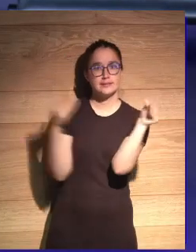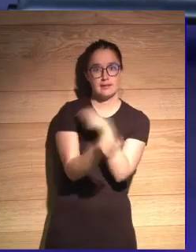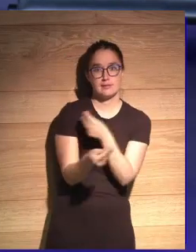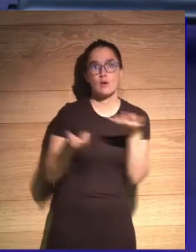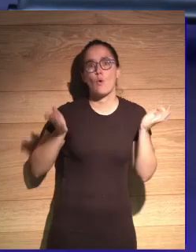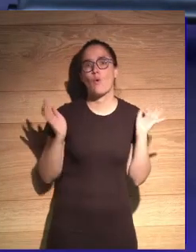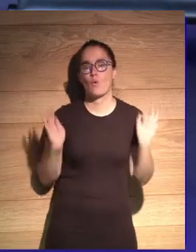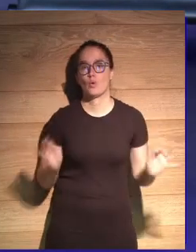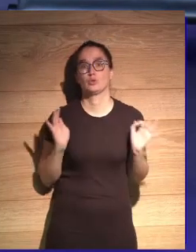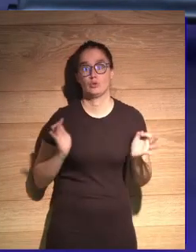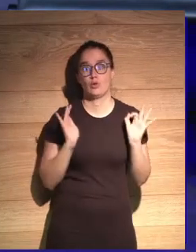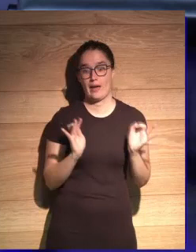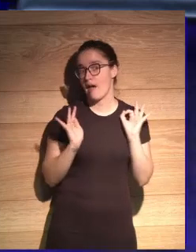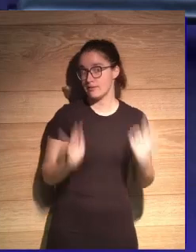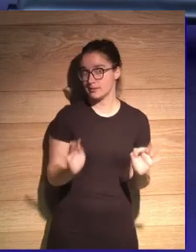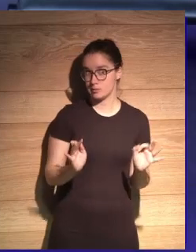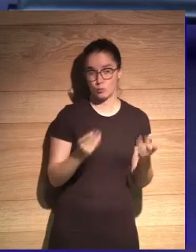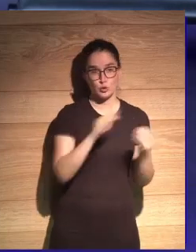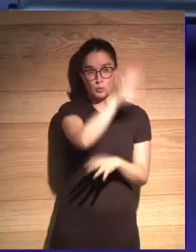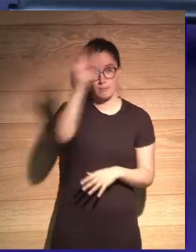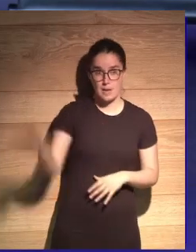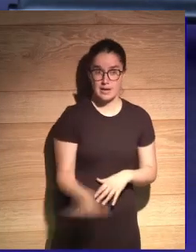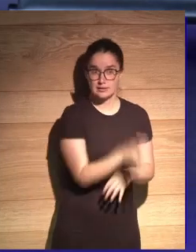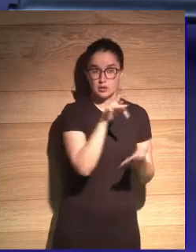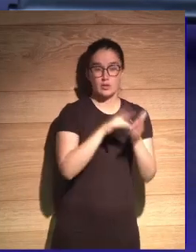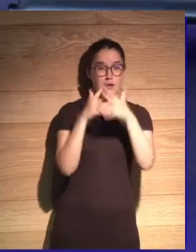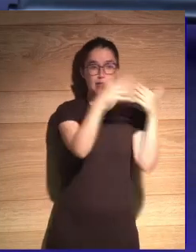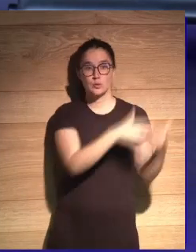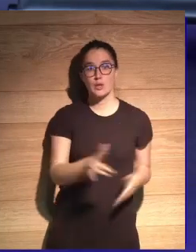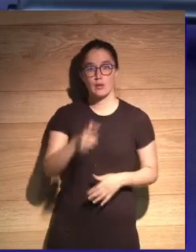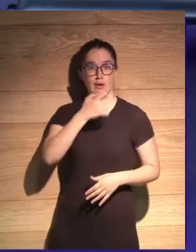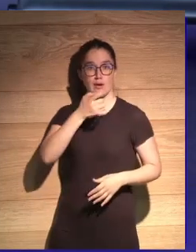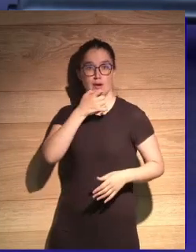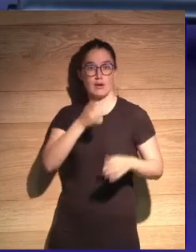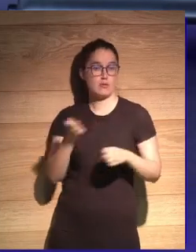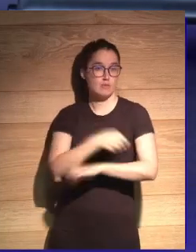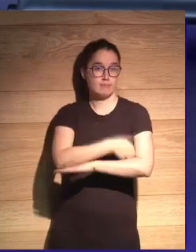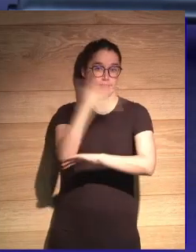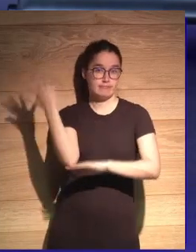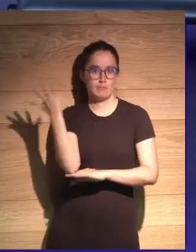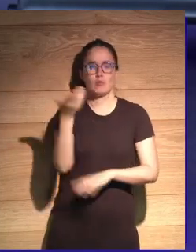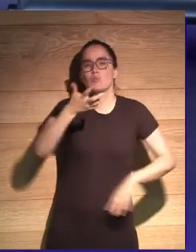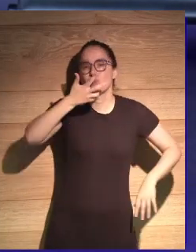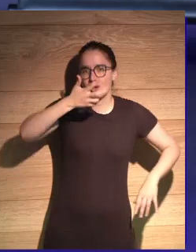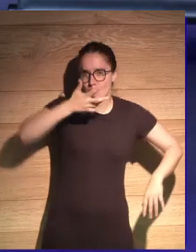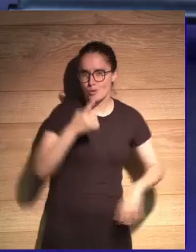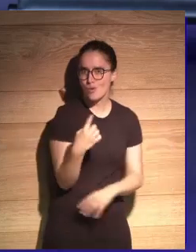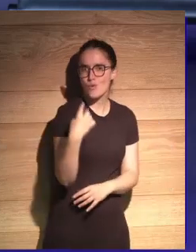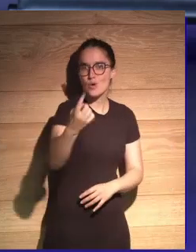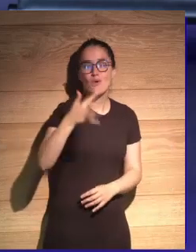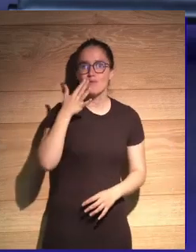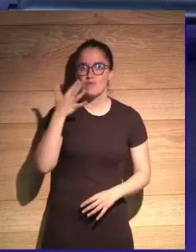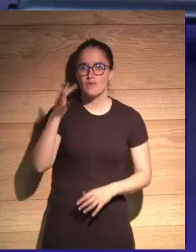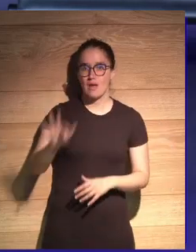This calls for doctoral thesis. And actually this is what's going on in some countries, in the United States,